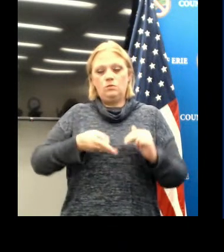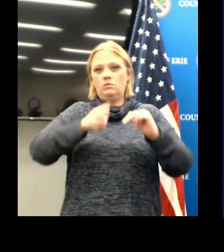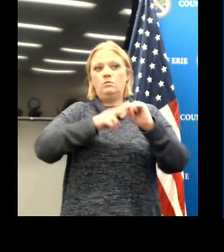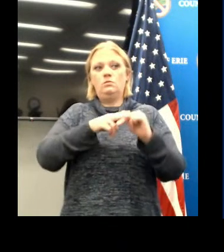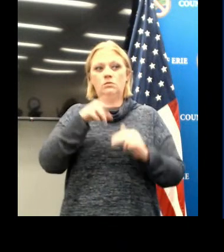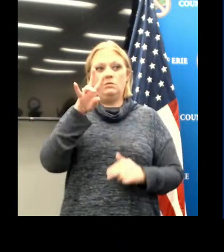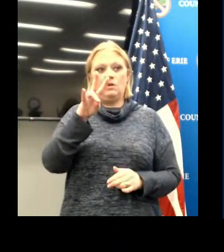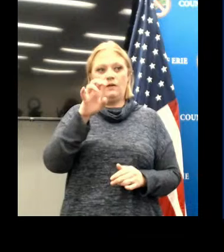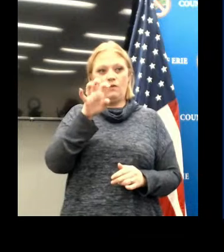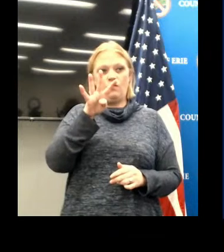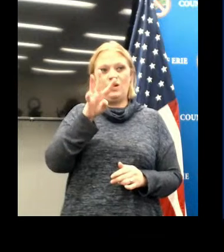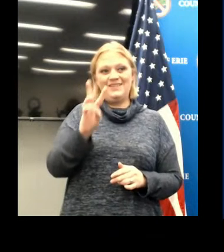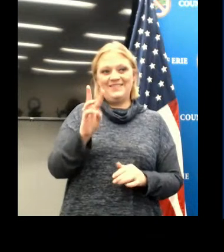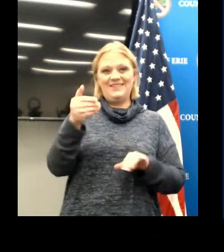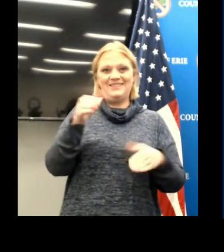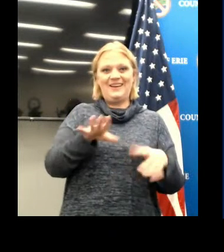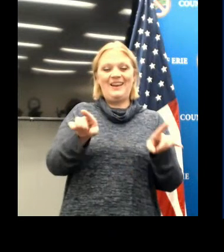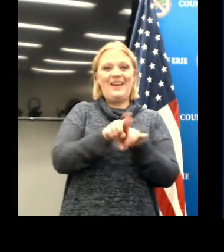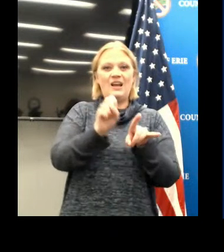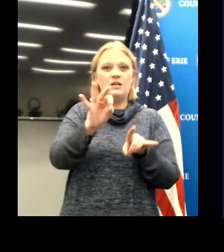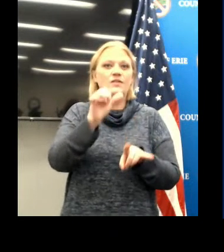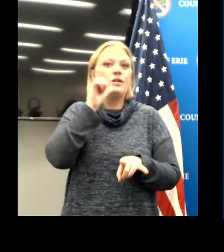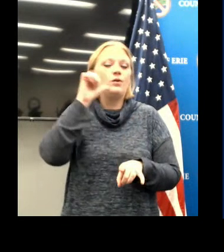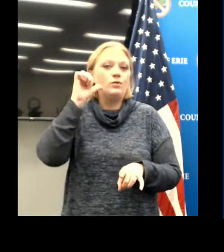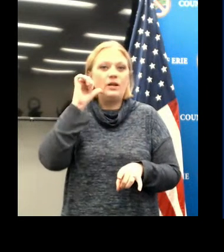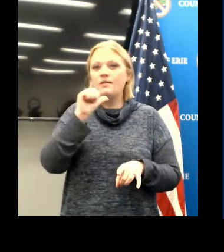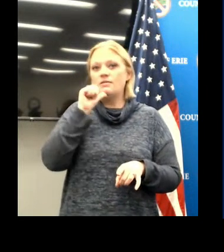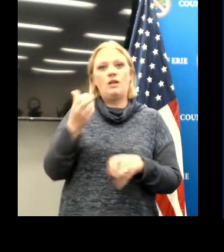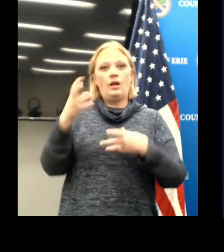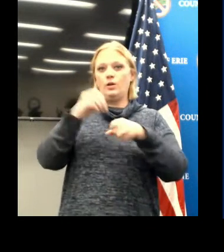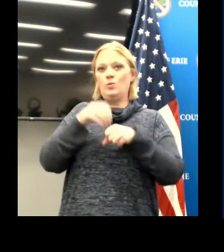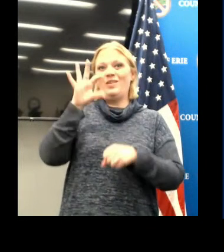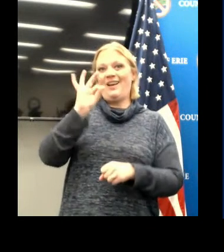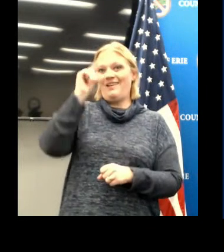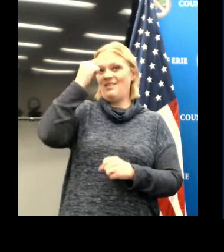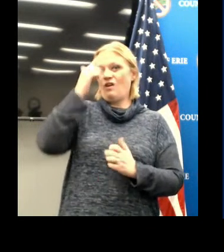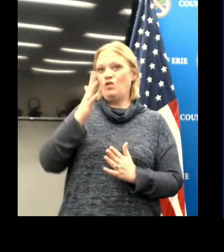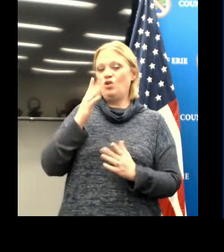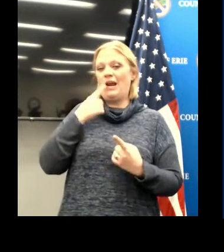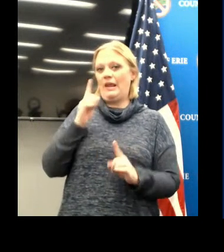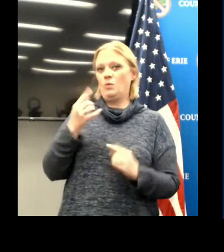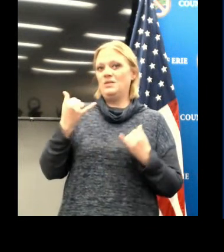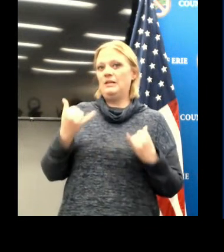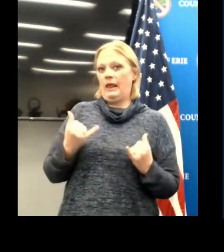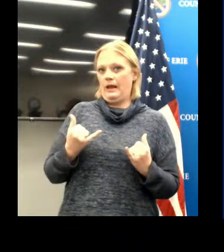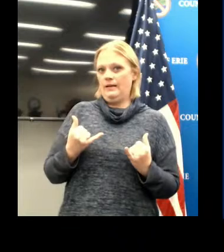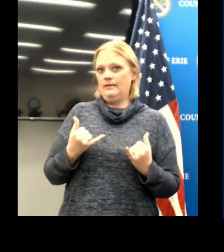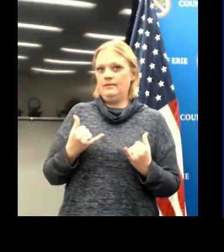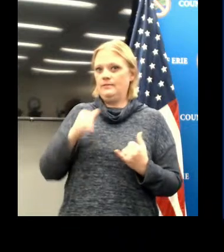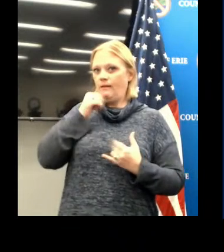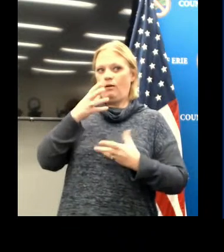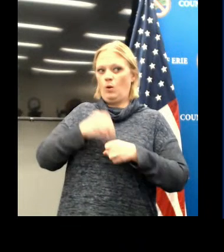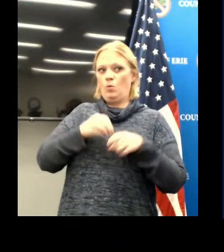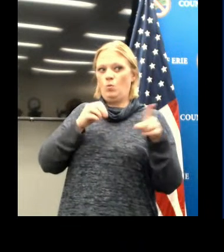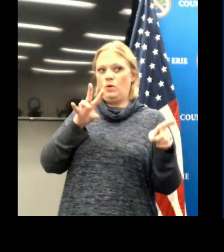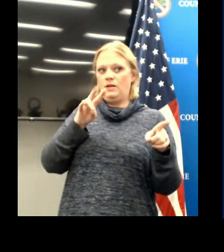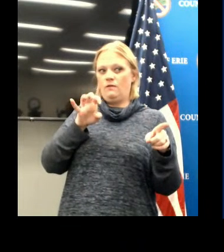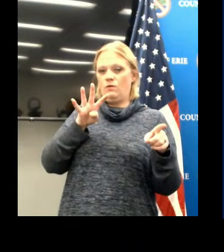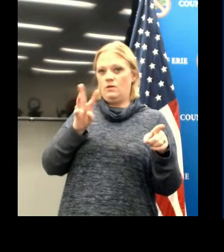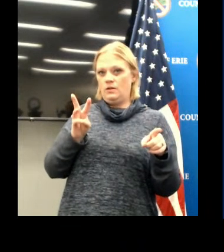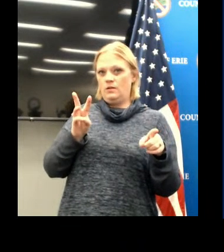746 people had died as of yesterday. It does not include the 9 that the governor announced today. So we would actually